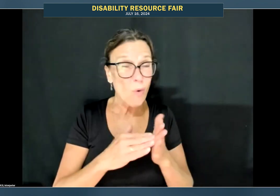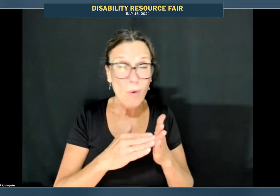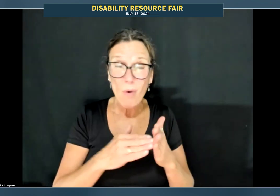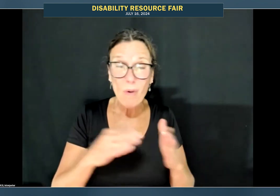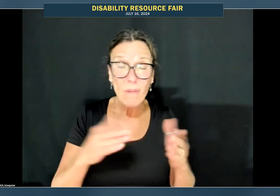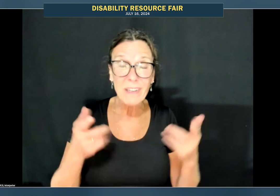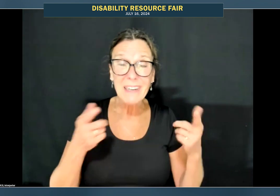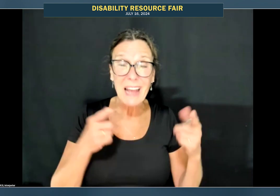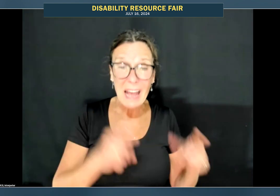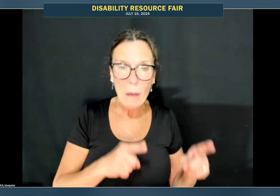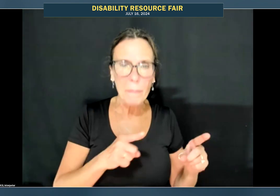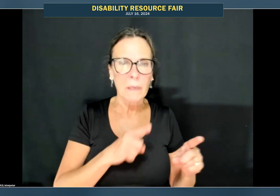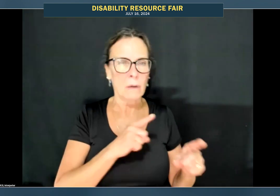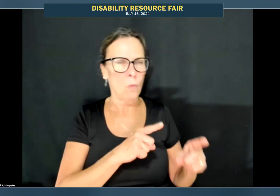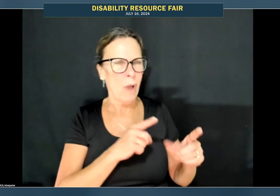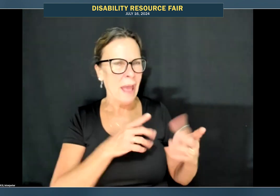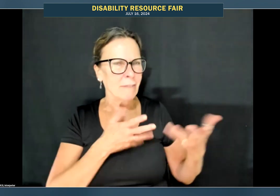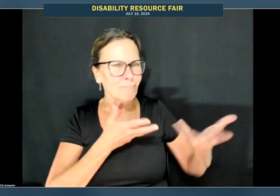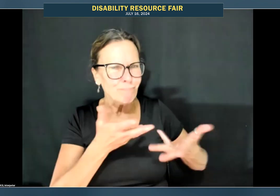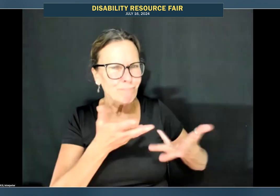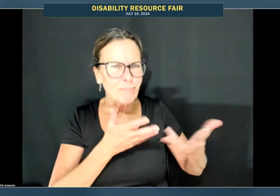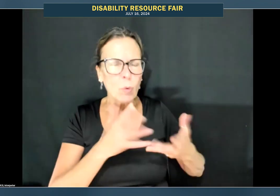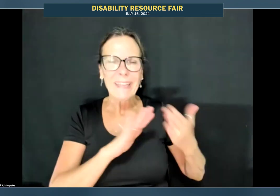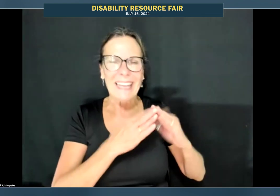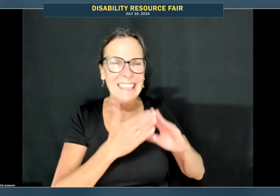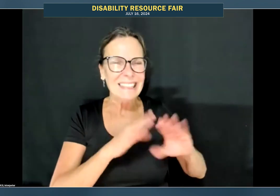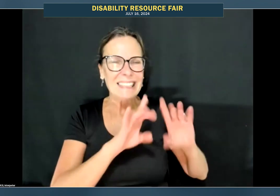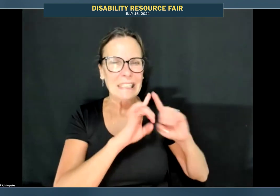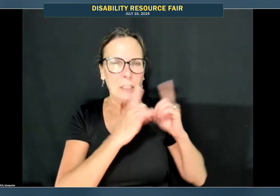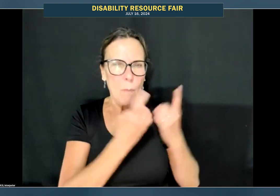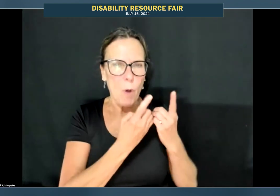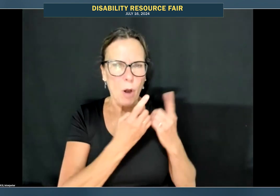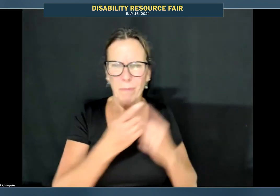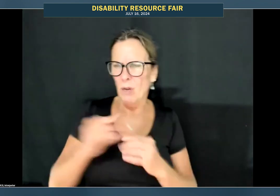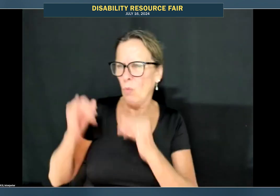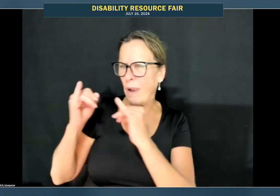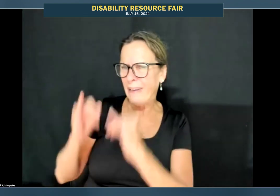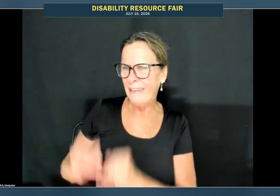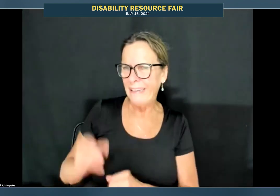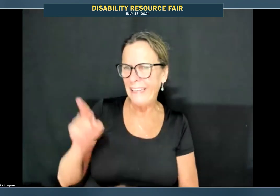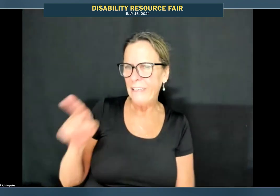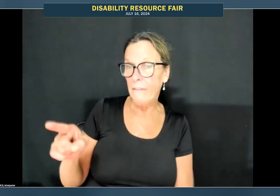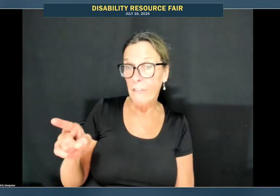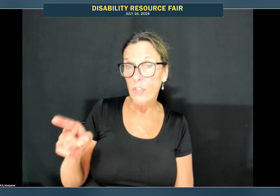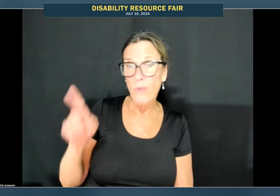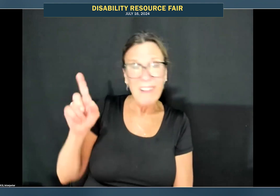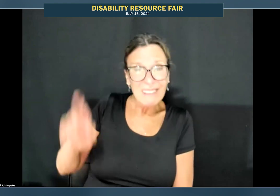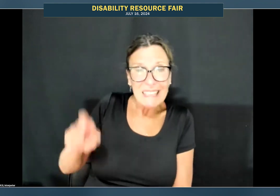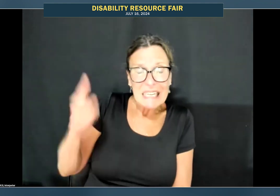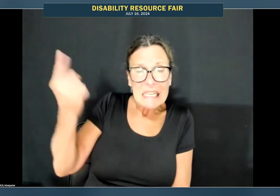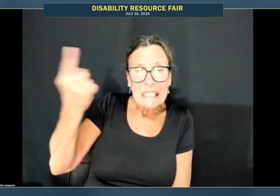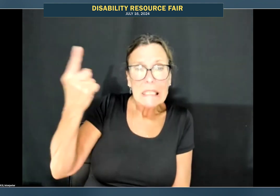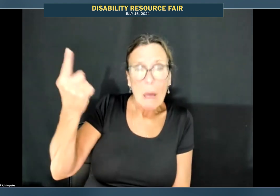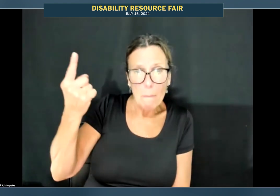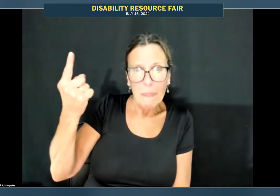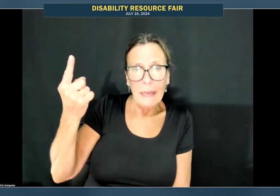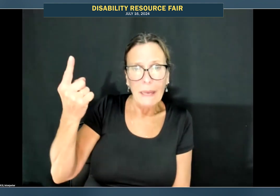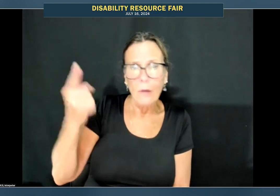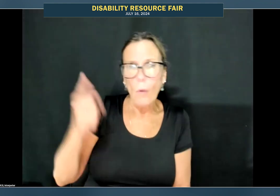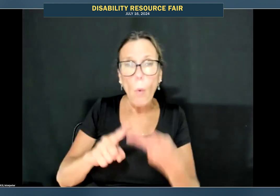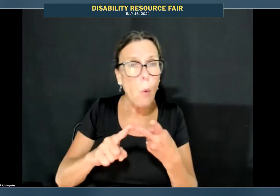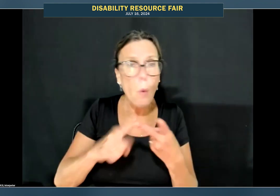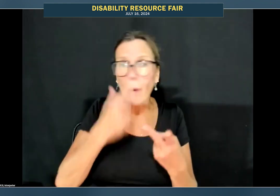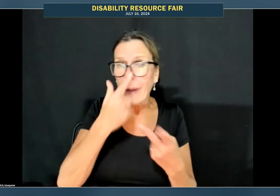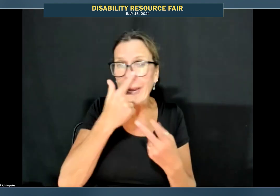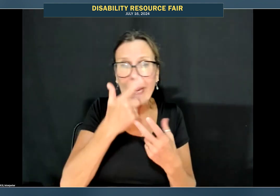with city departments, when a particular individual presented a need or interest